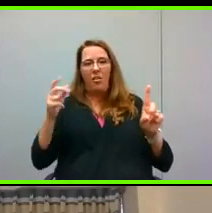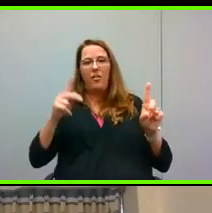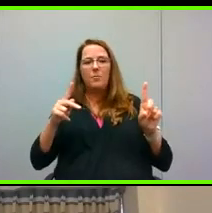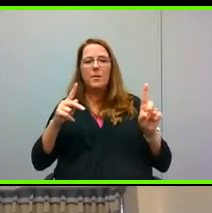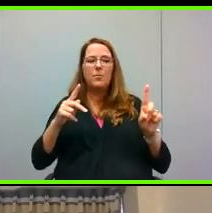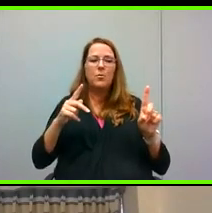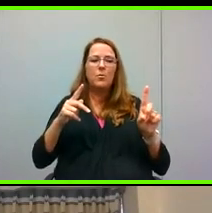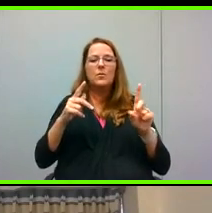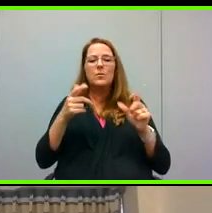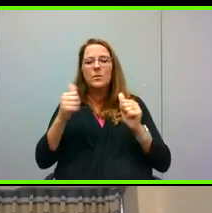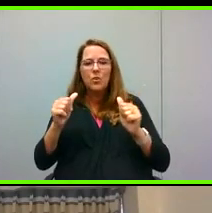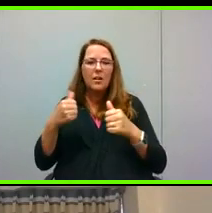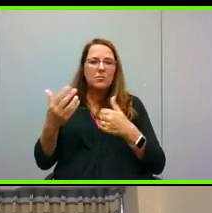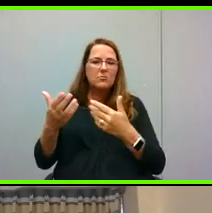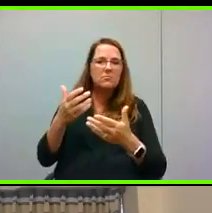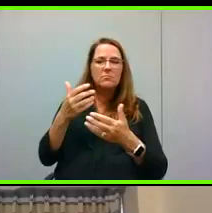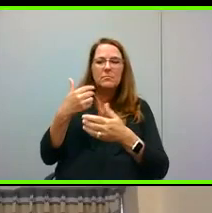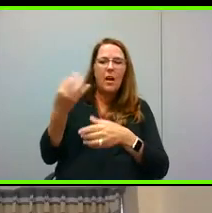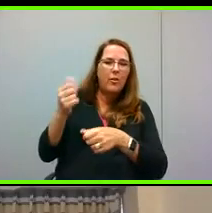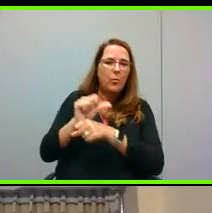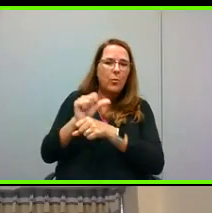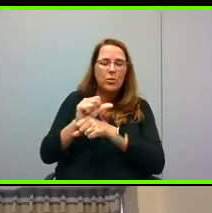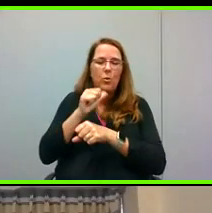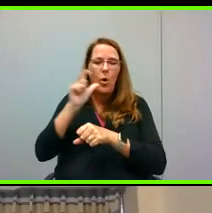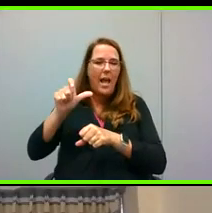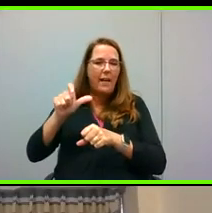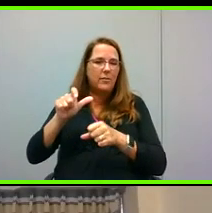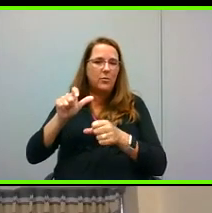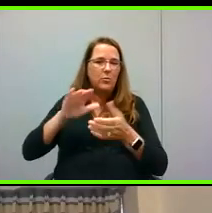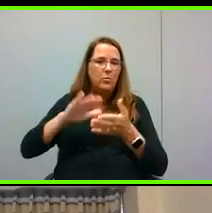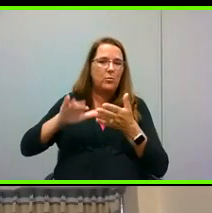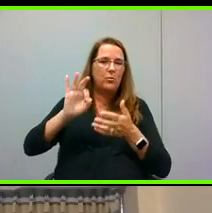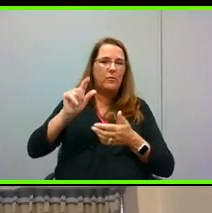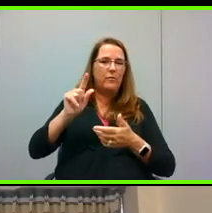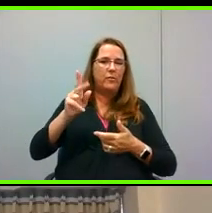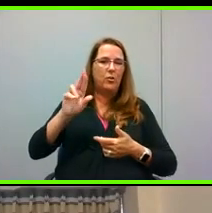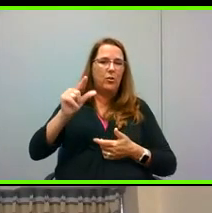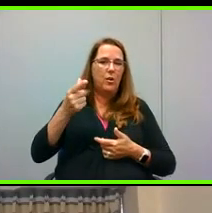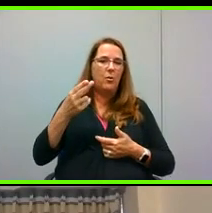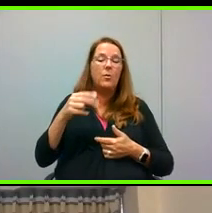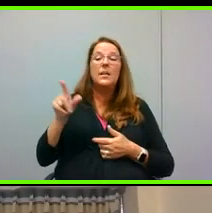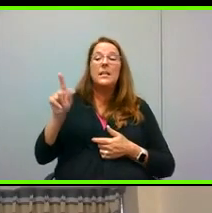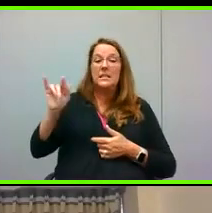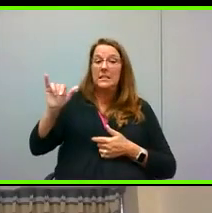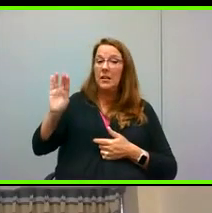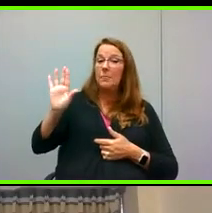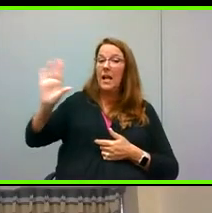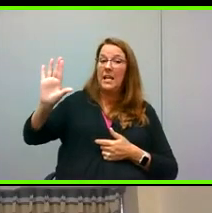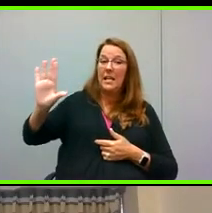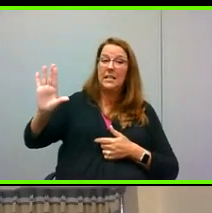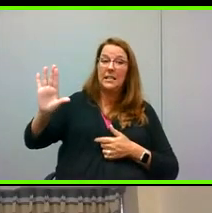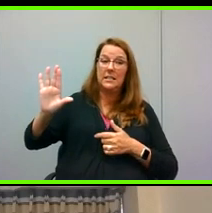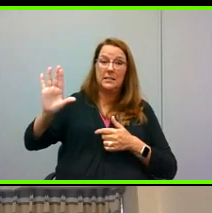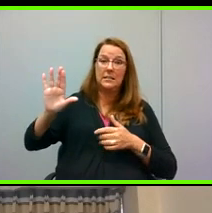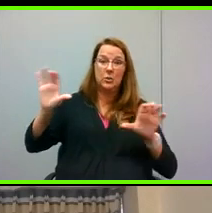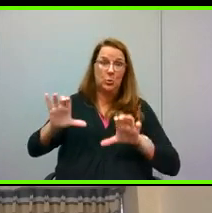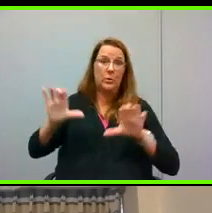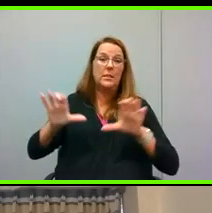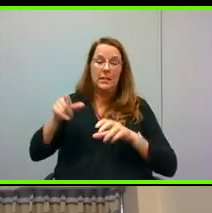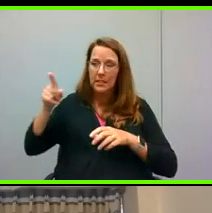would not have to be furloughed. So we did as much as we could. Tim gets the credit for all of that with his executive cabinet and